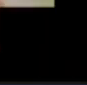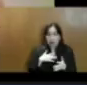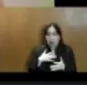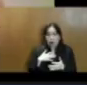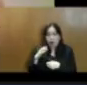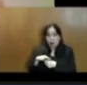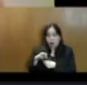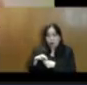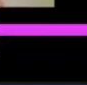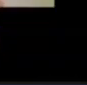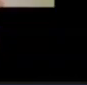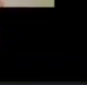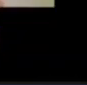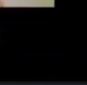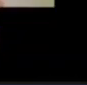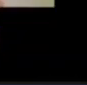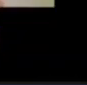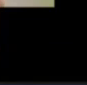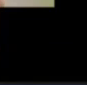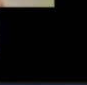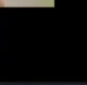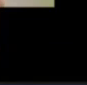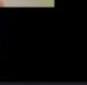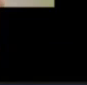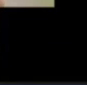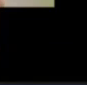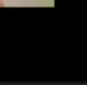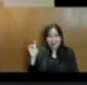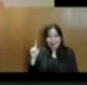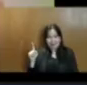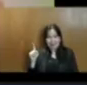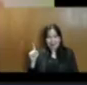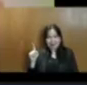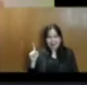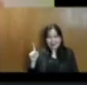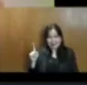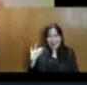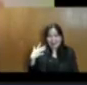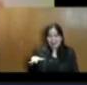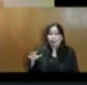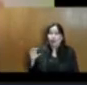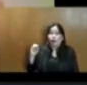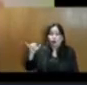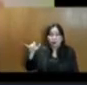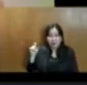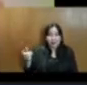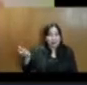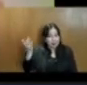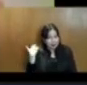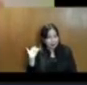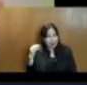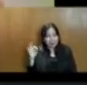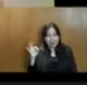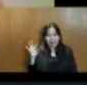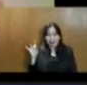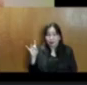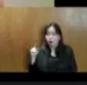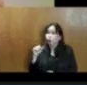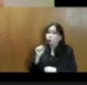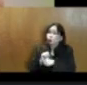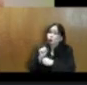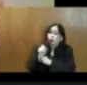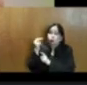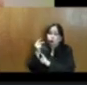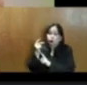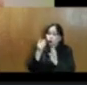program in 1980. Took my practicum then. And when we were working in the hotel, preparing